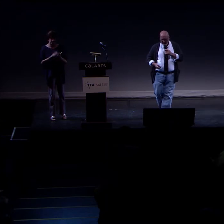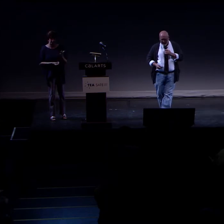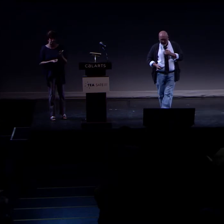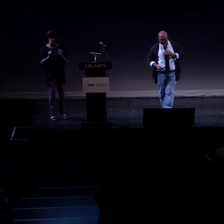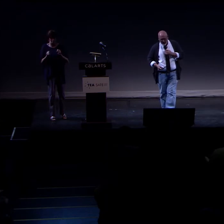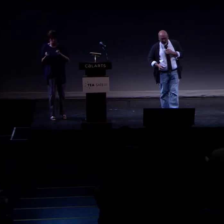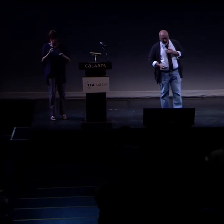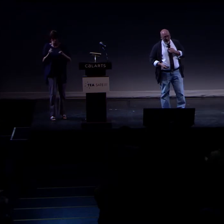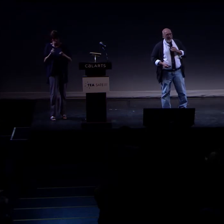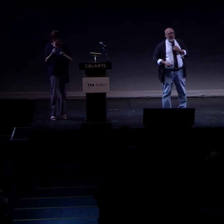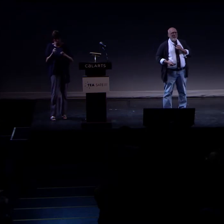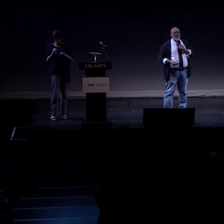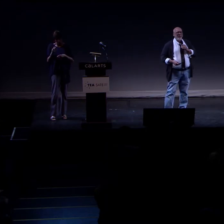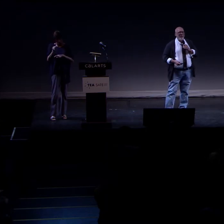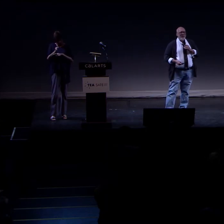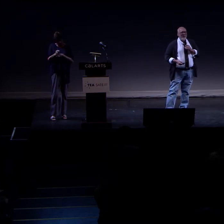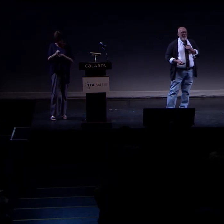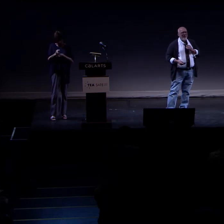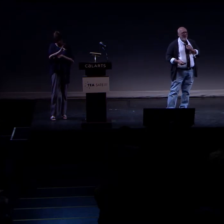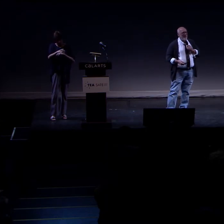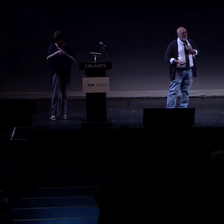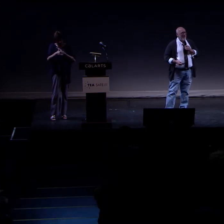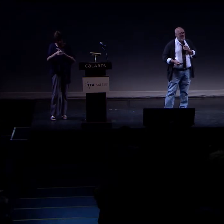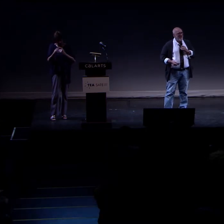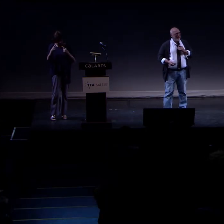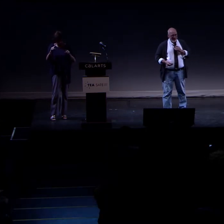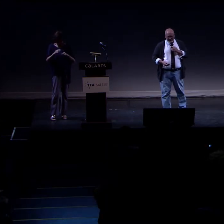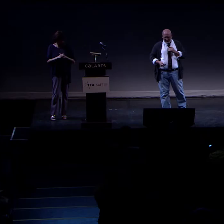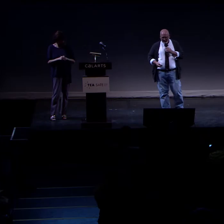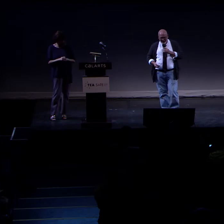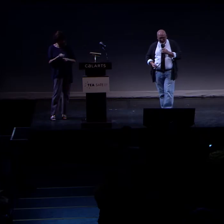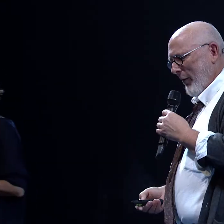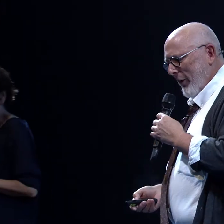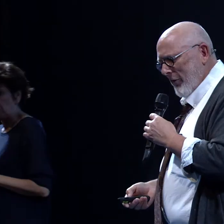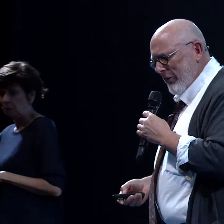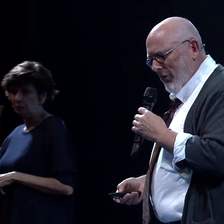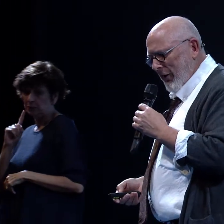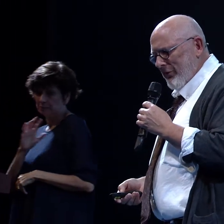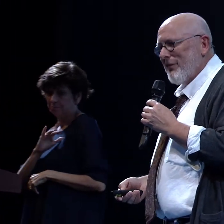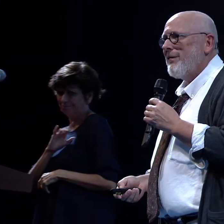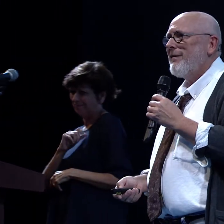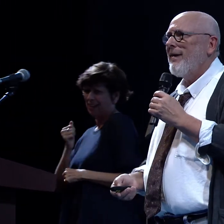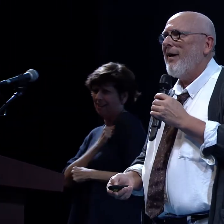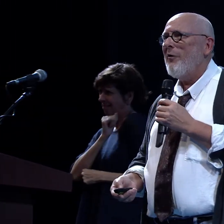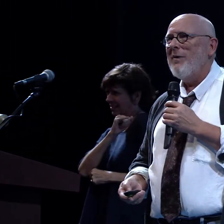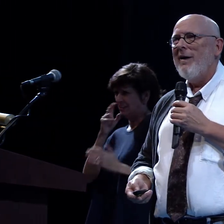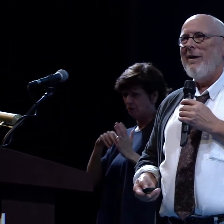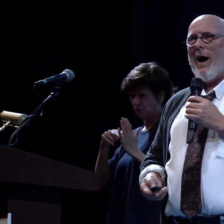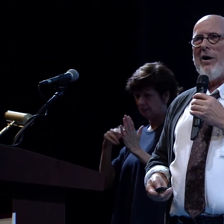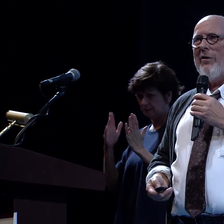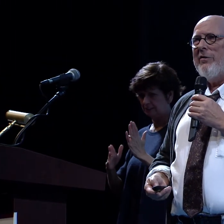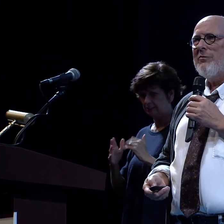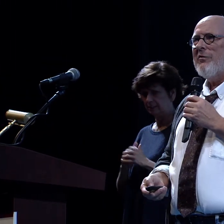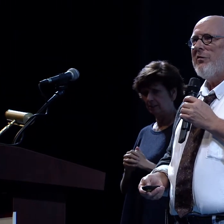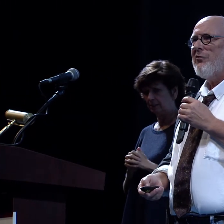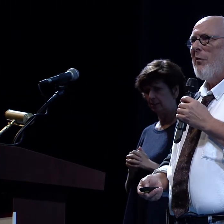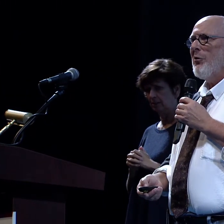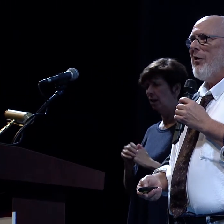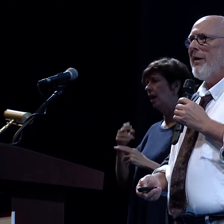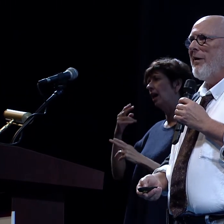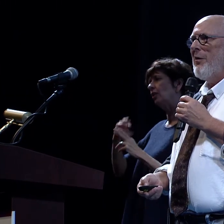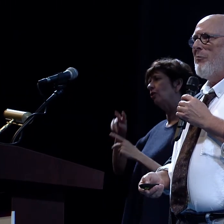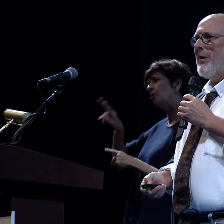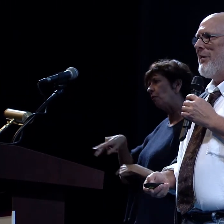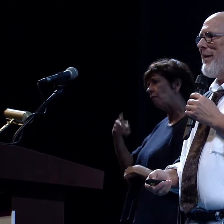in order for this technique to work. There's another interesting thing I'm seeing a lot lately these days. I love this artist. I call this reverse